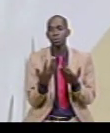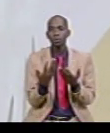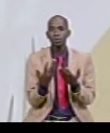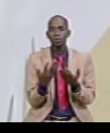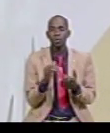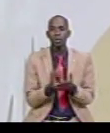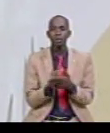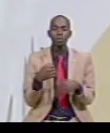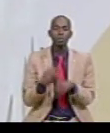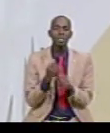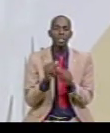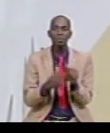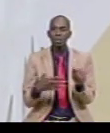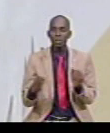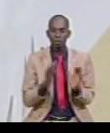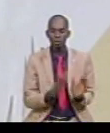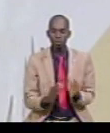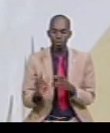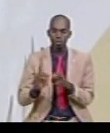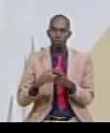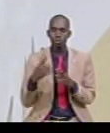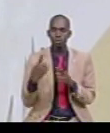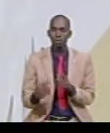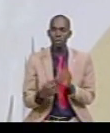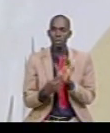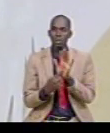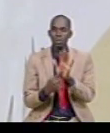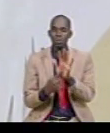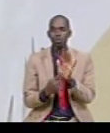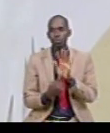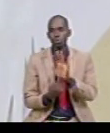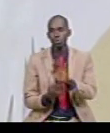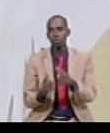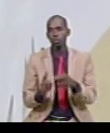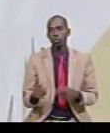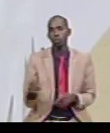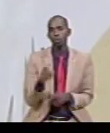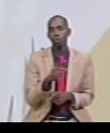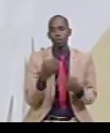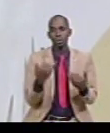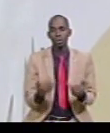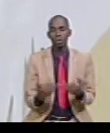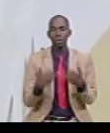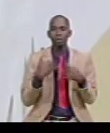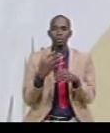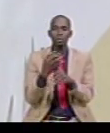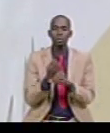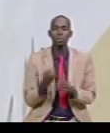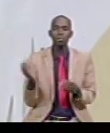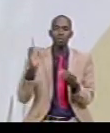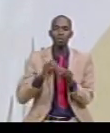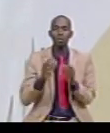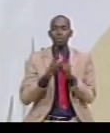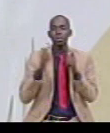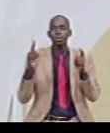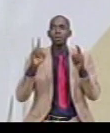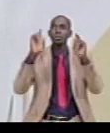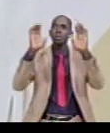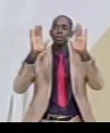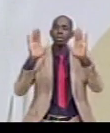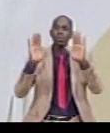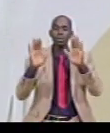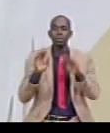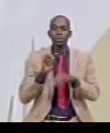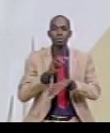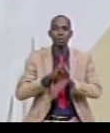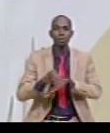pattern shown to thee in the man. But now hath he obtained a more excellent ministry by how much also is